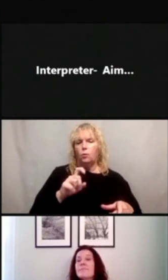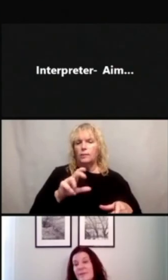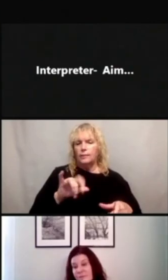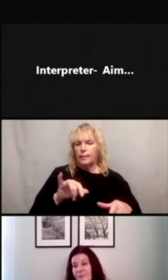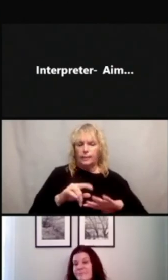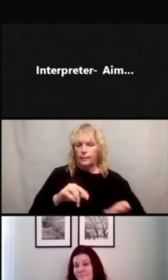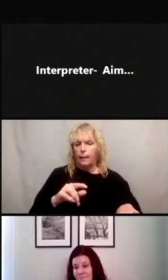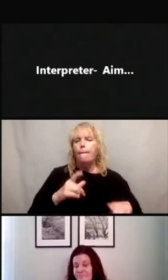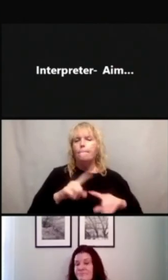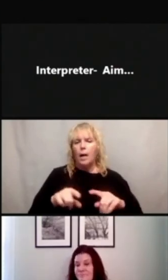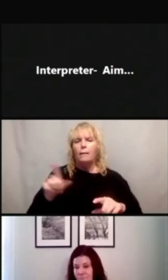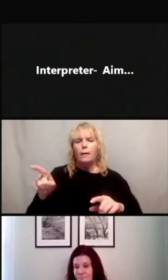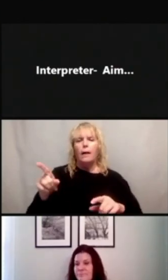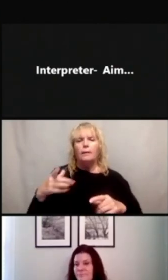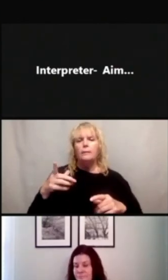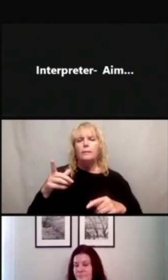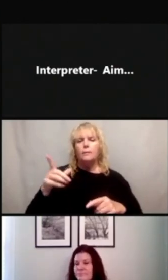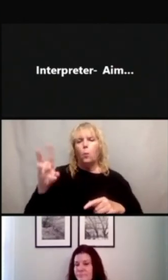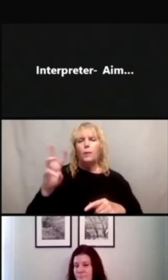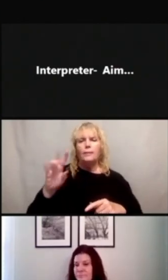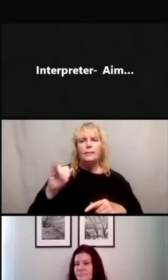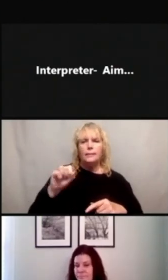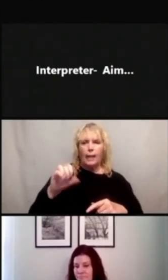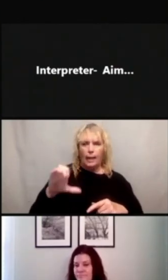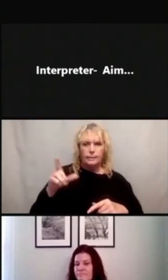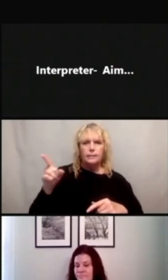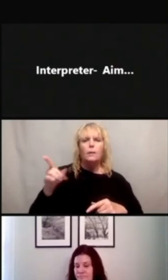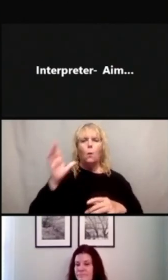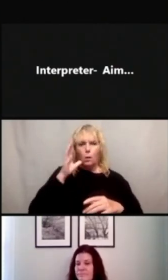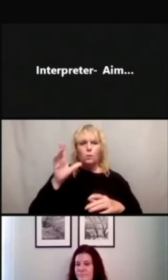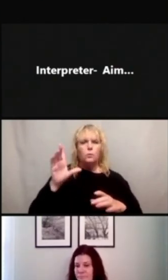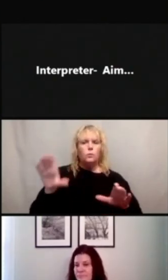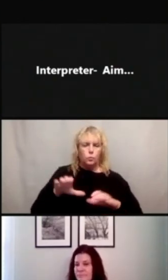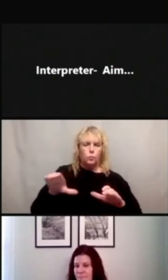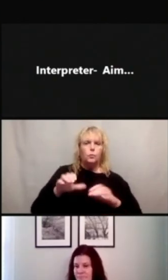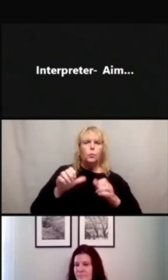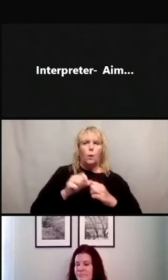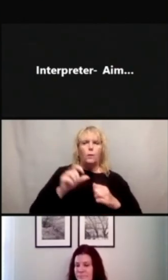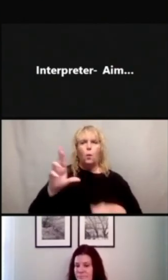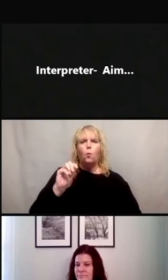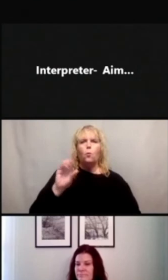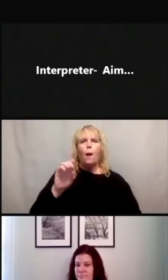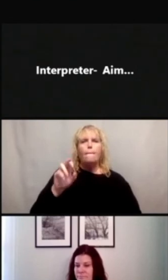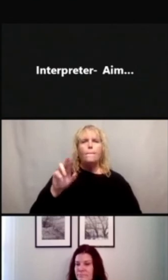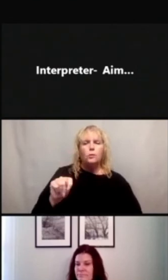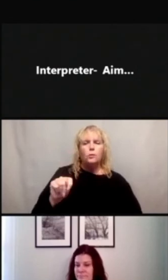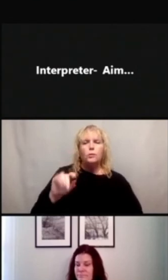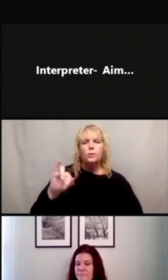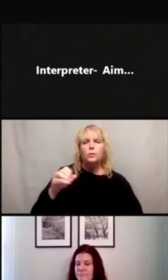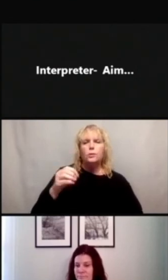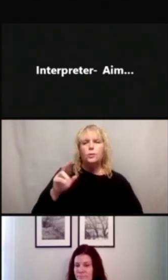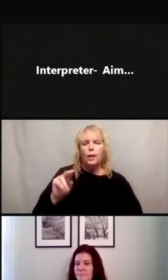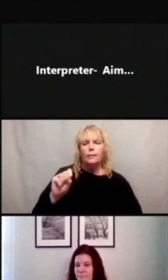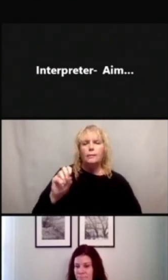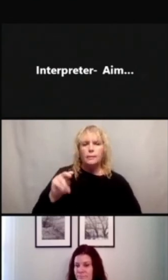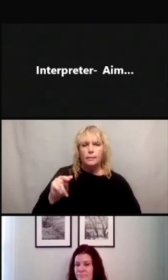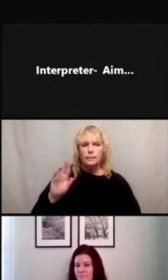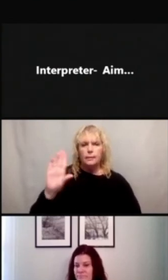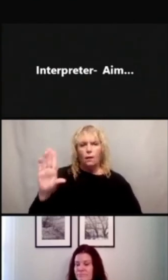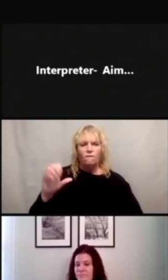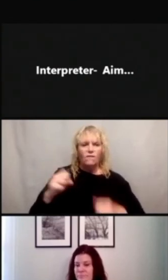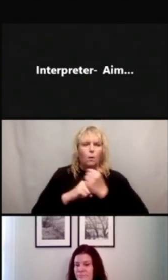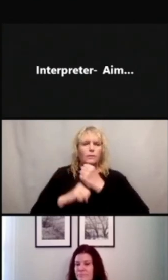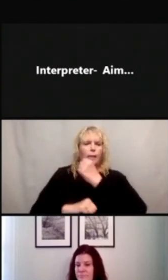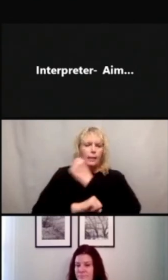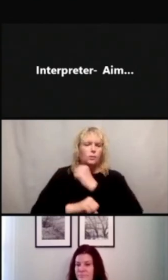rankings that the University of Wisconsin does with Robert Woods Johnson Foundation around the sort of social determinants of health. And we